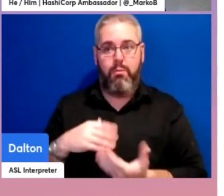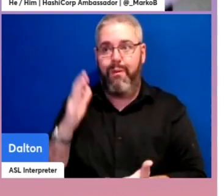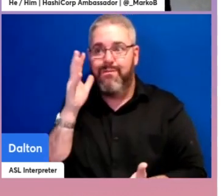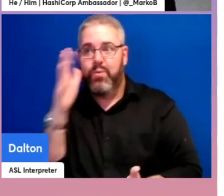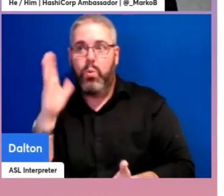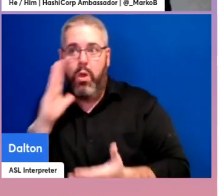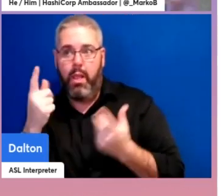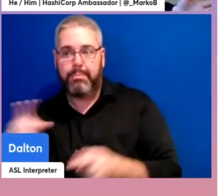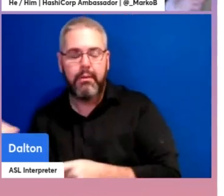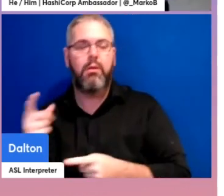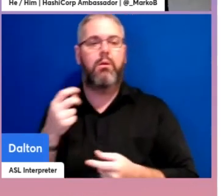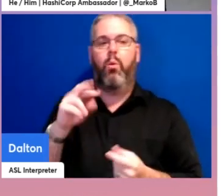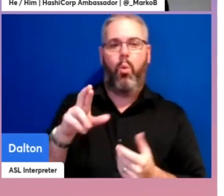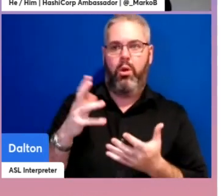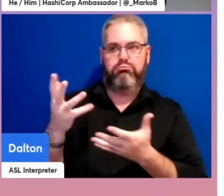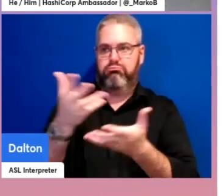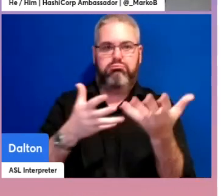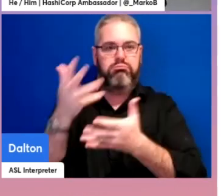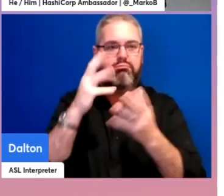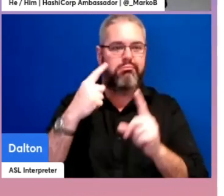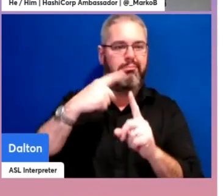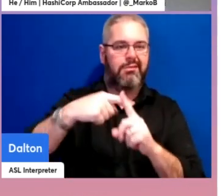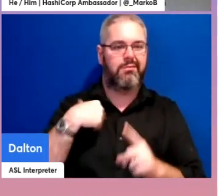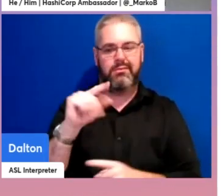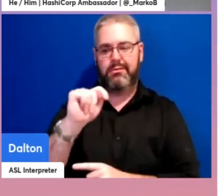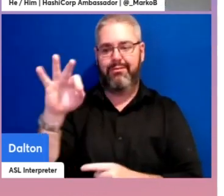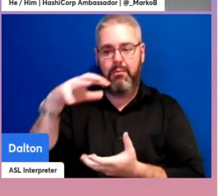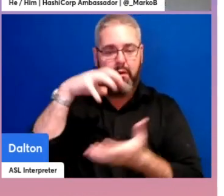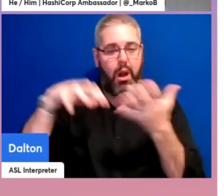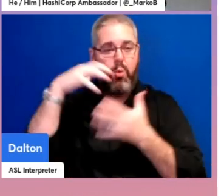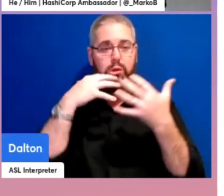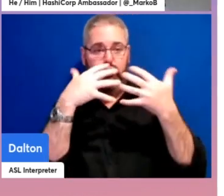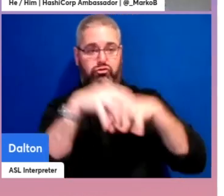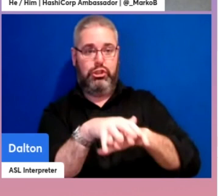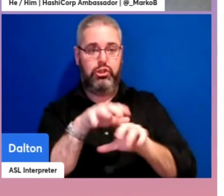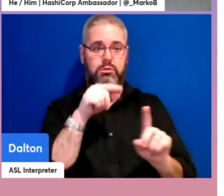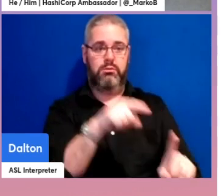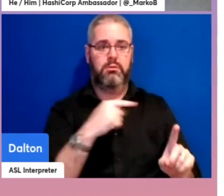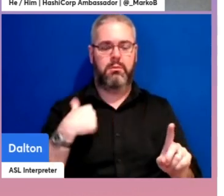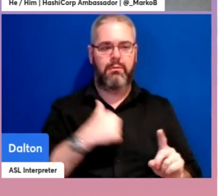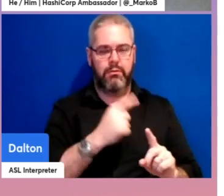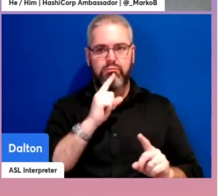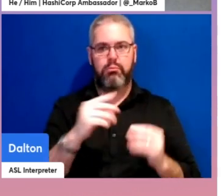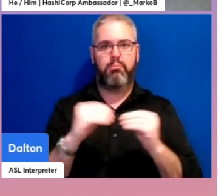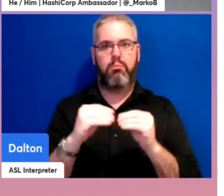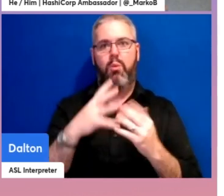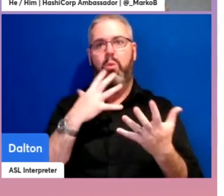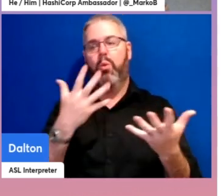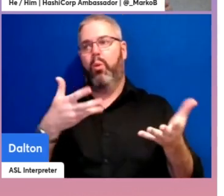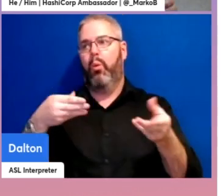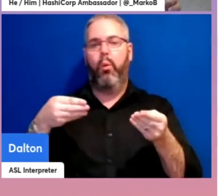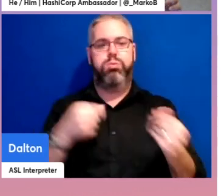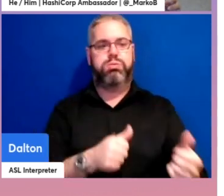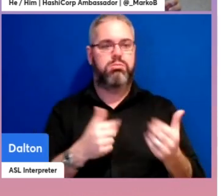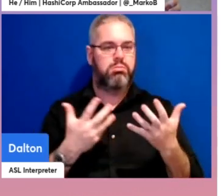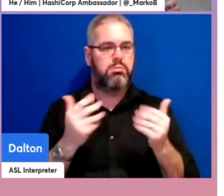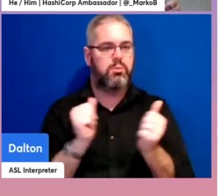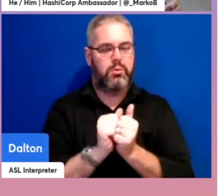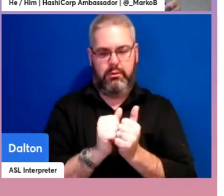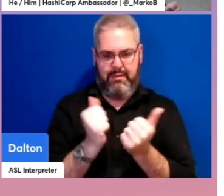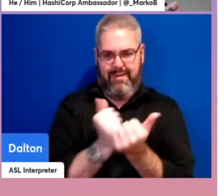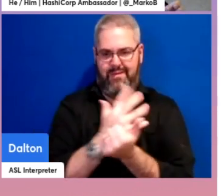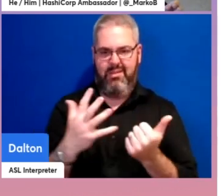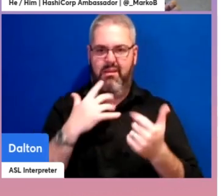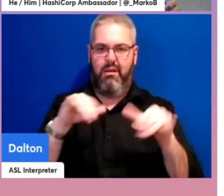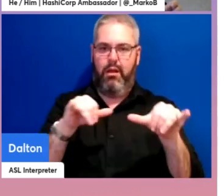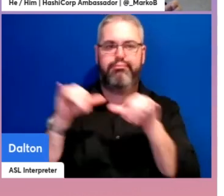And, it has obviously the Terraform Cloud integration, which makes it quite streamlined in terms of, you can have